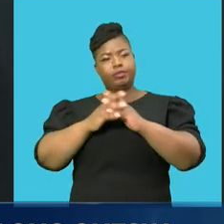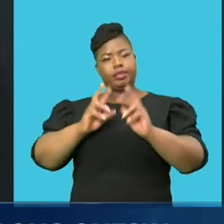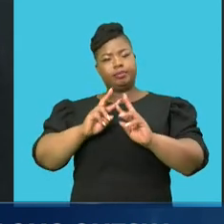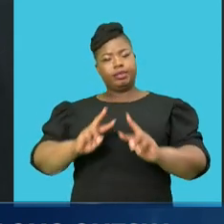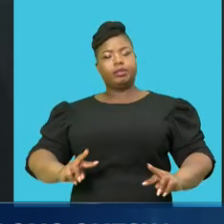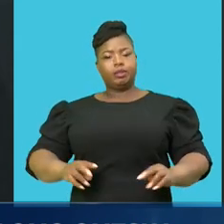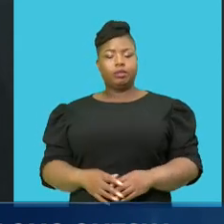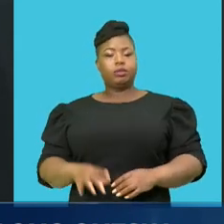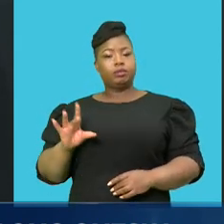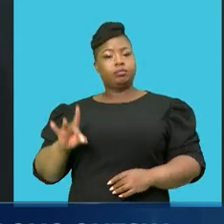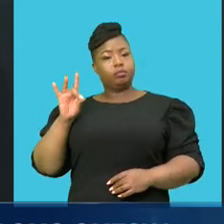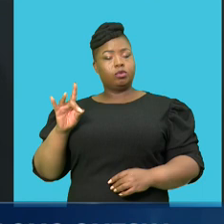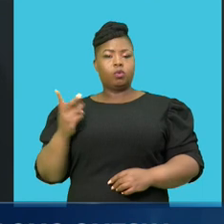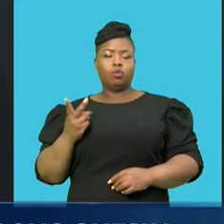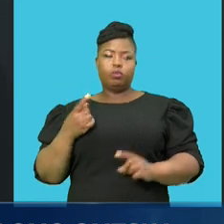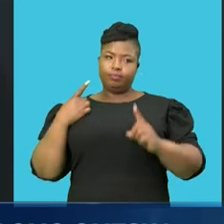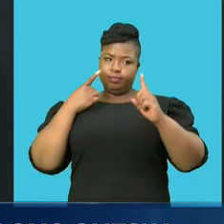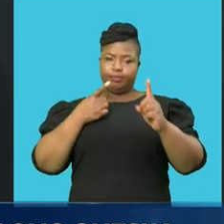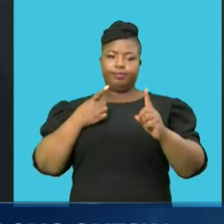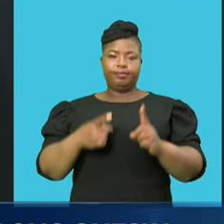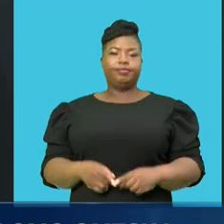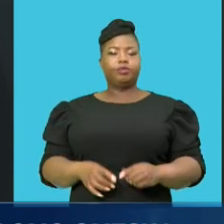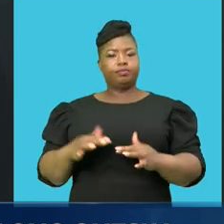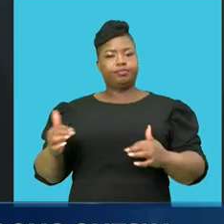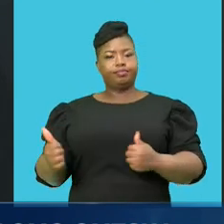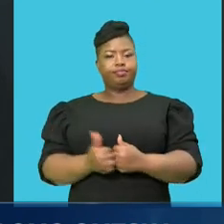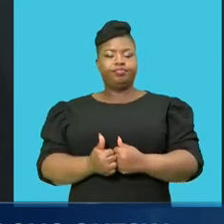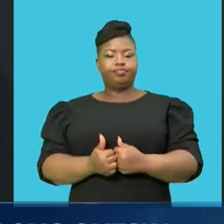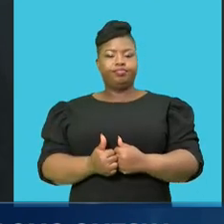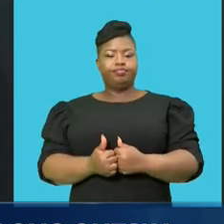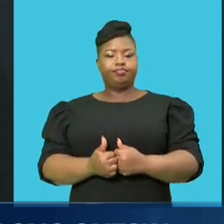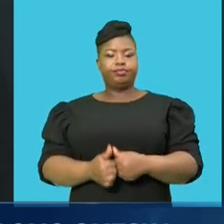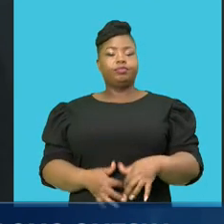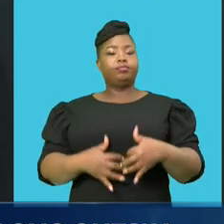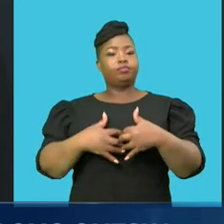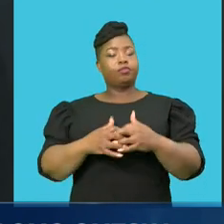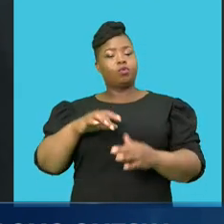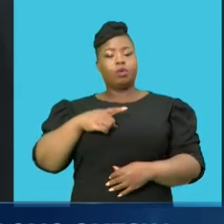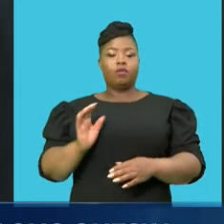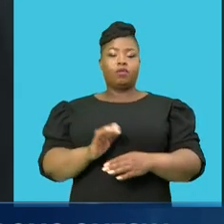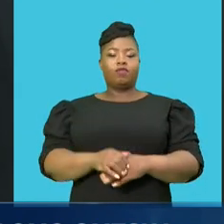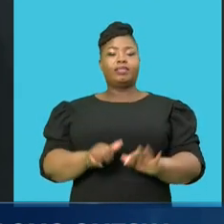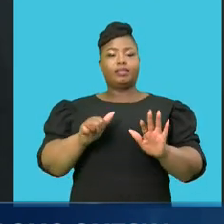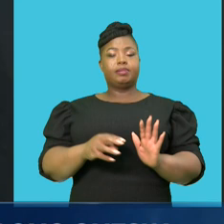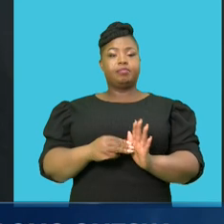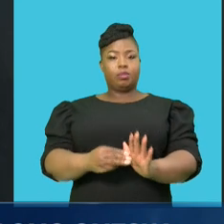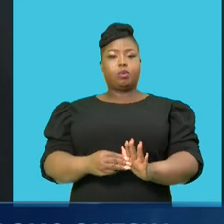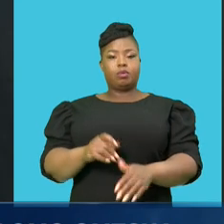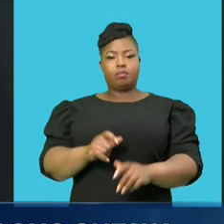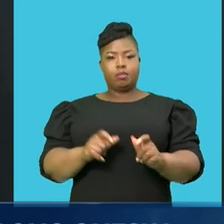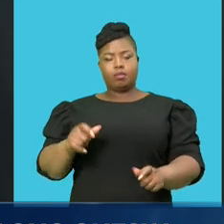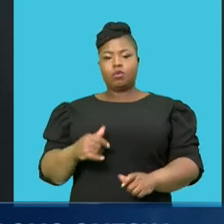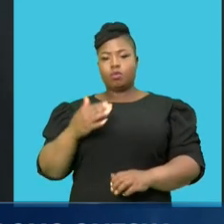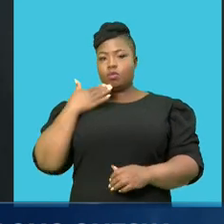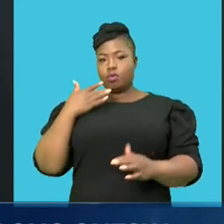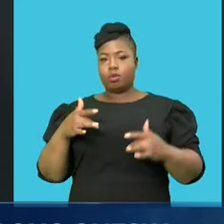grandstanding and instead pursue constructive collaboration for the sake of more than six million residents of the